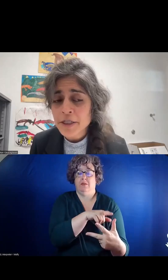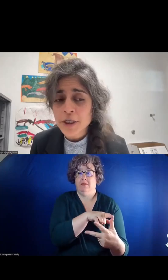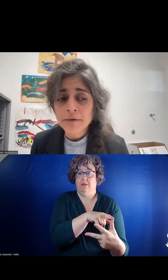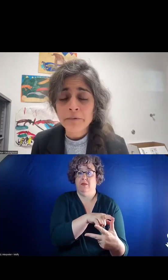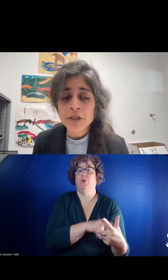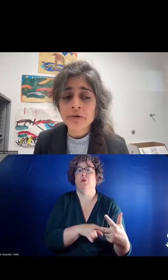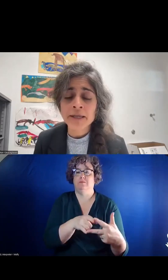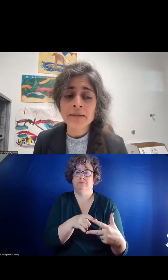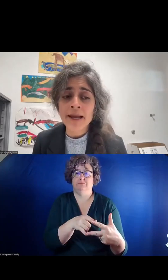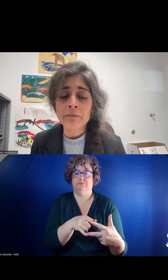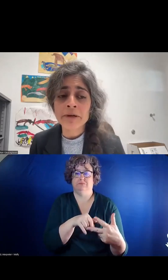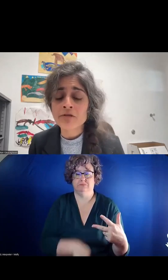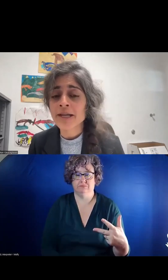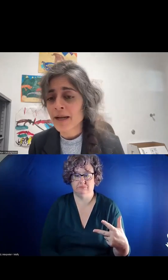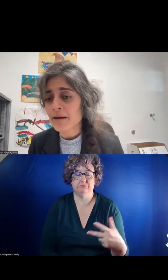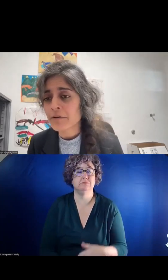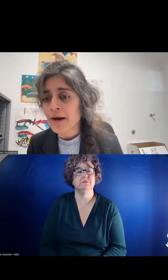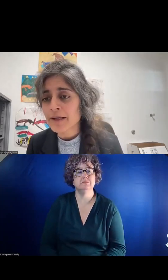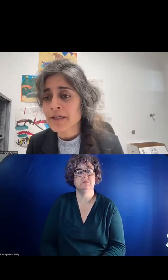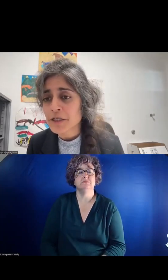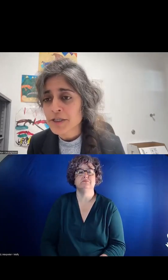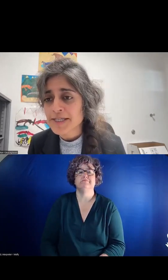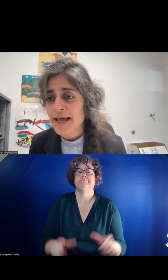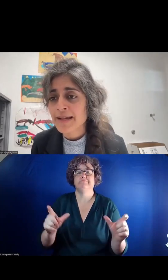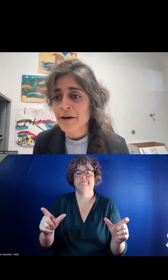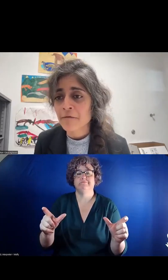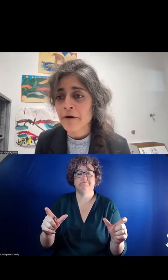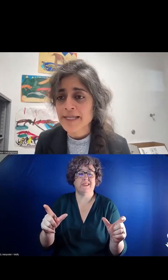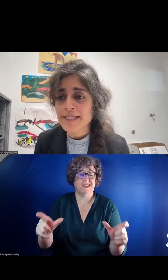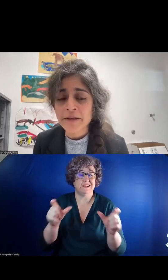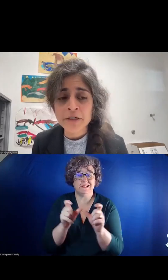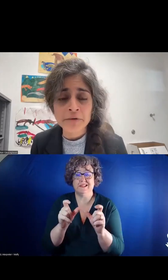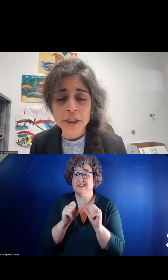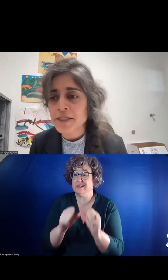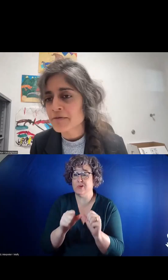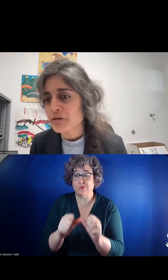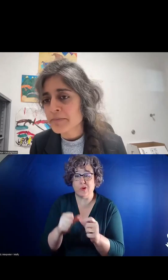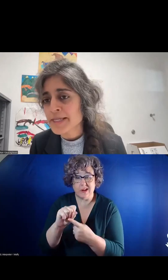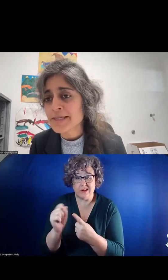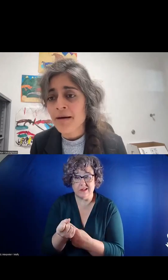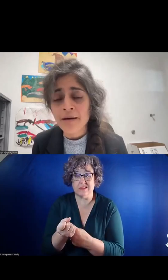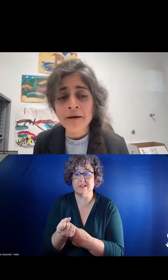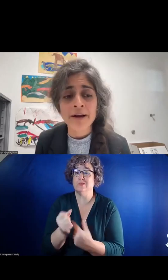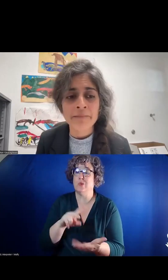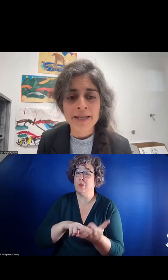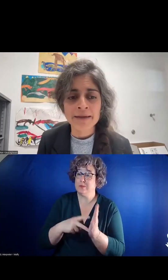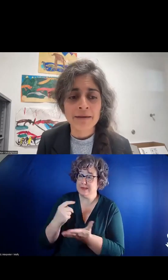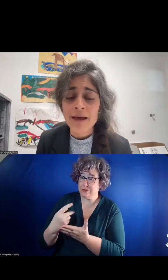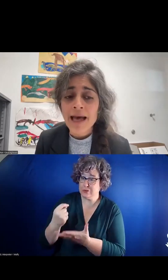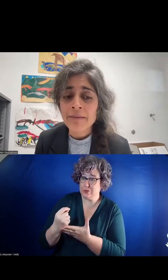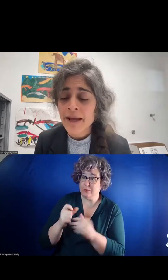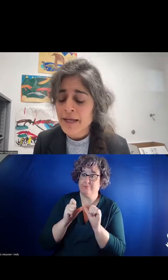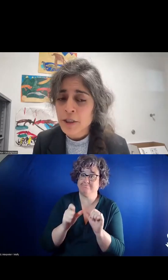chronic condition. We treat it like we would treat any other chronic conditions, and therefore extended durations of treatments are